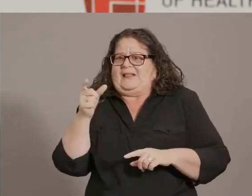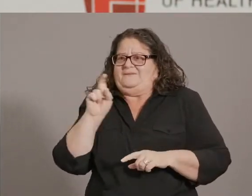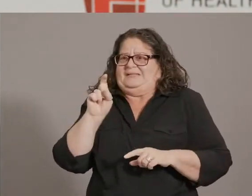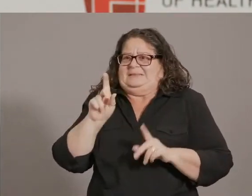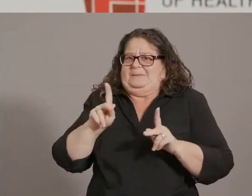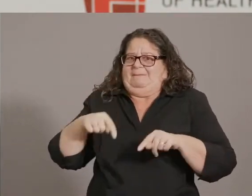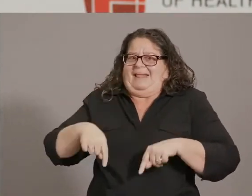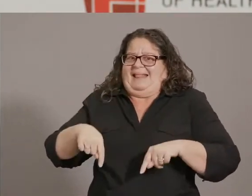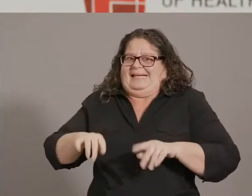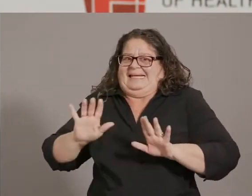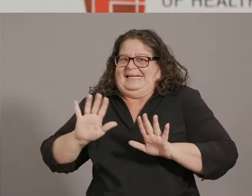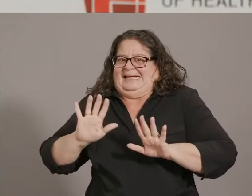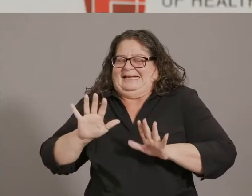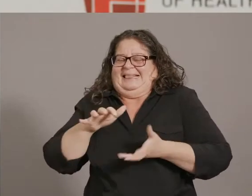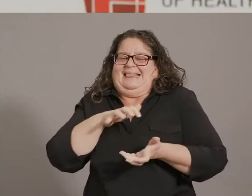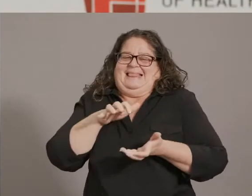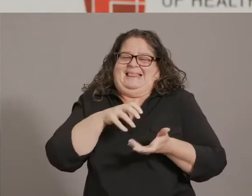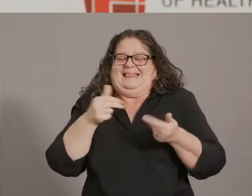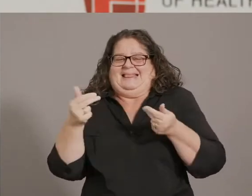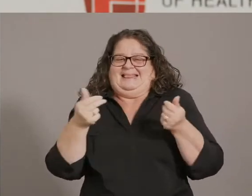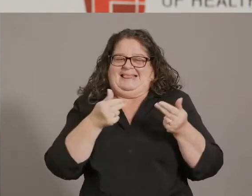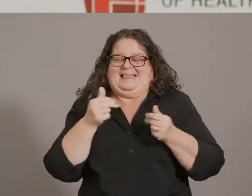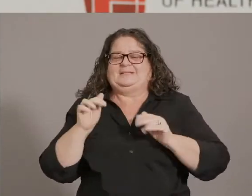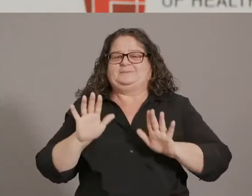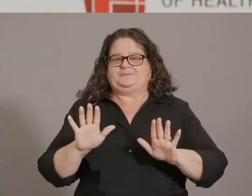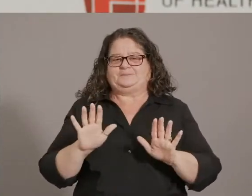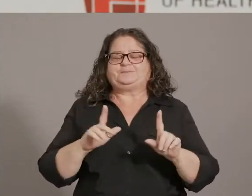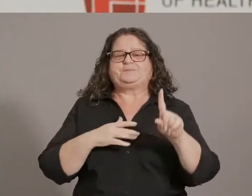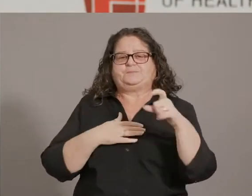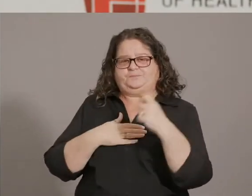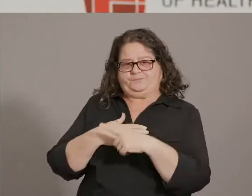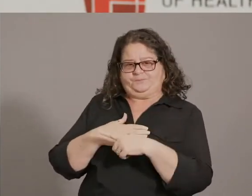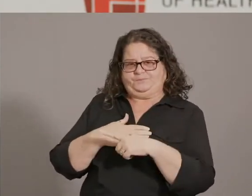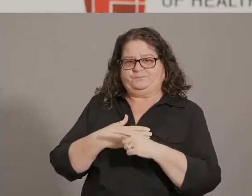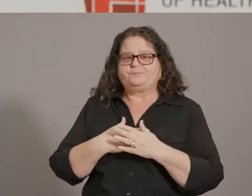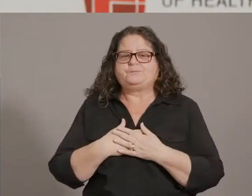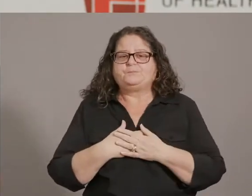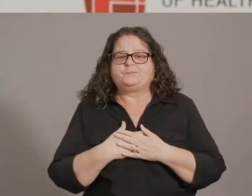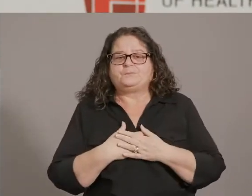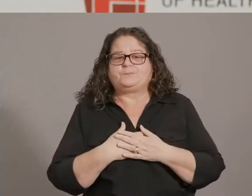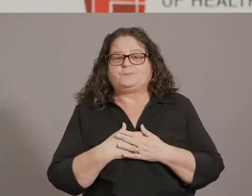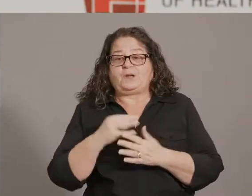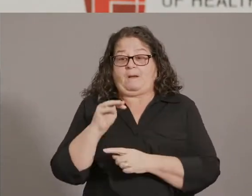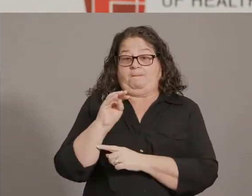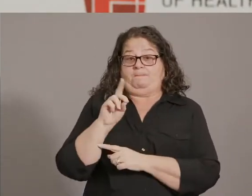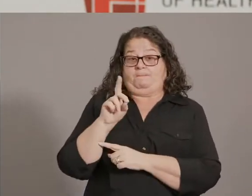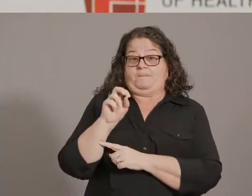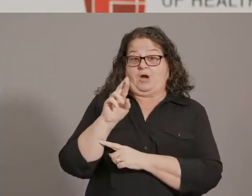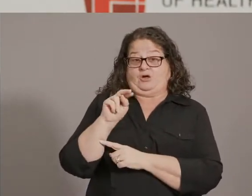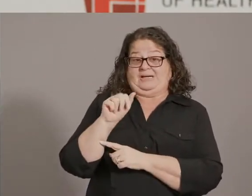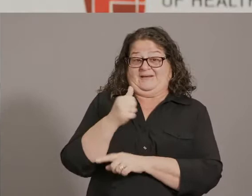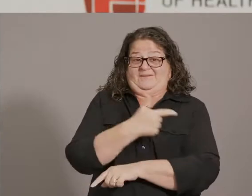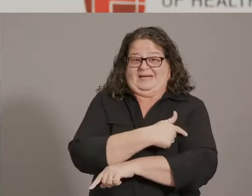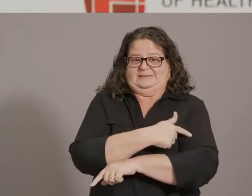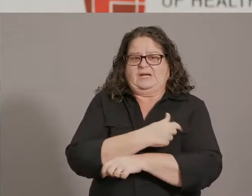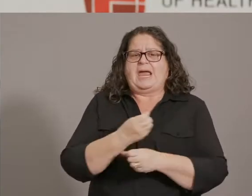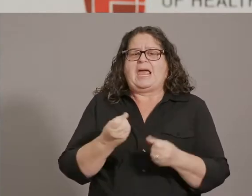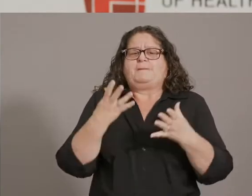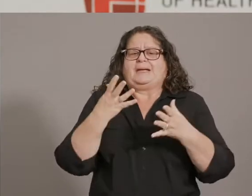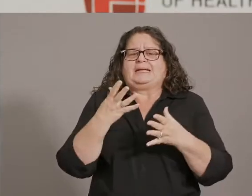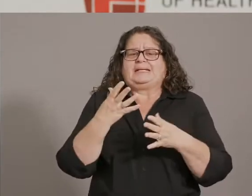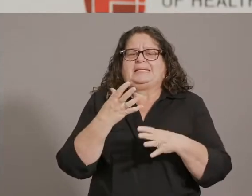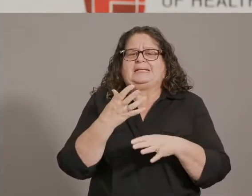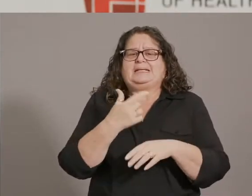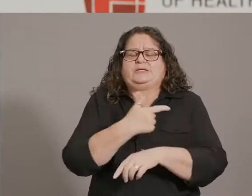How many doses of the Moderna vaccine were delayed because of the extreme weather? And when do you expect those Moderna vaccines